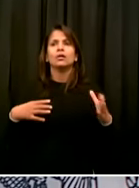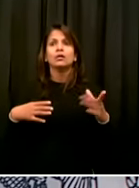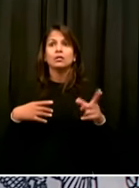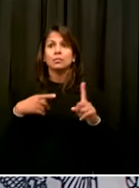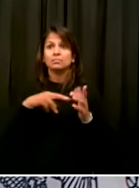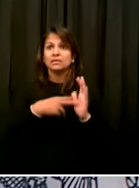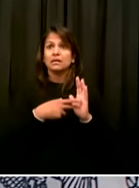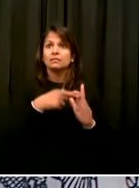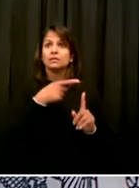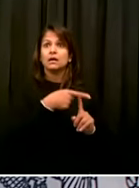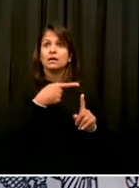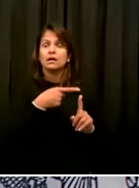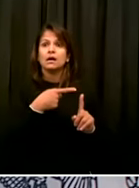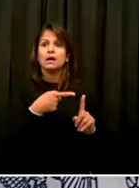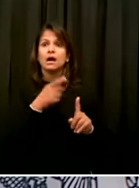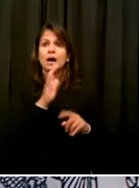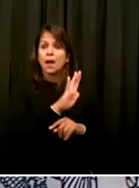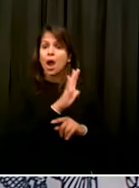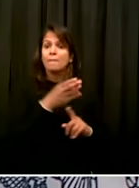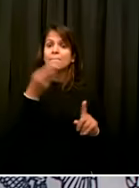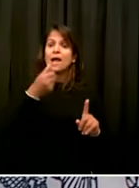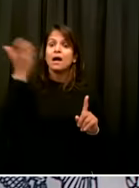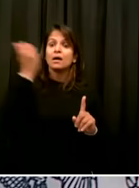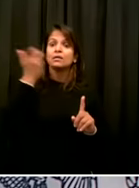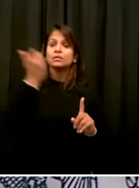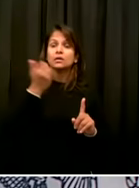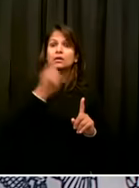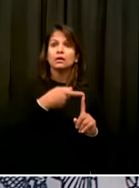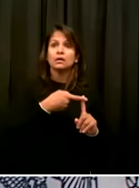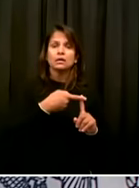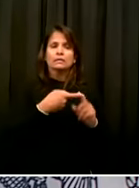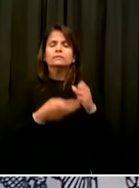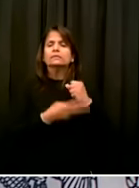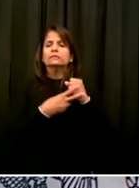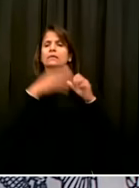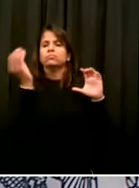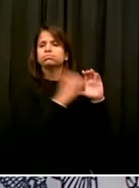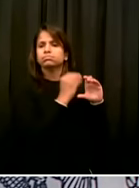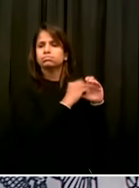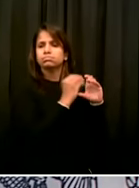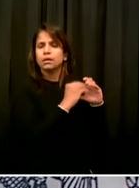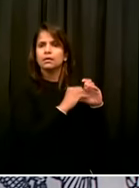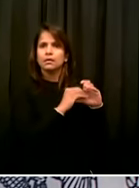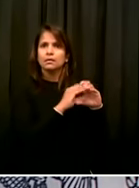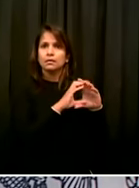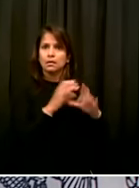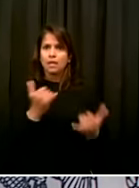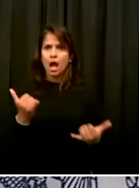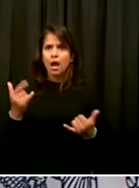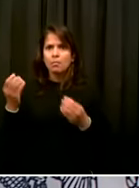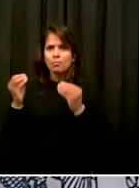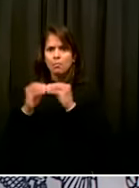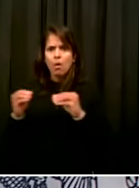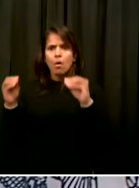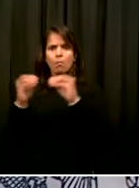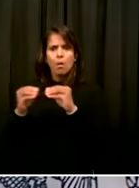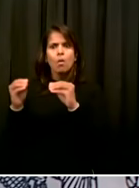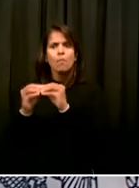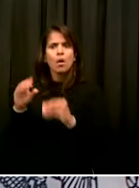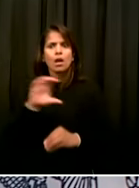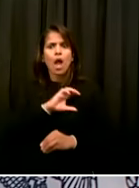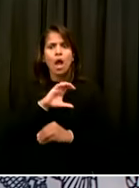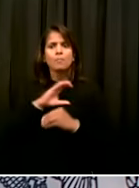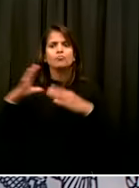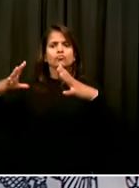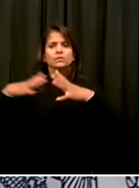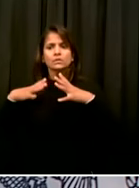waved in front of us for October. And I'm just wondering, number one, whether anybody has been